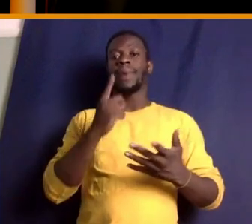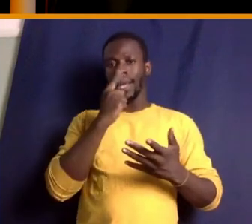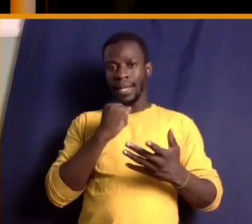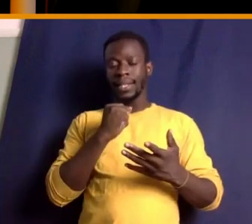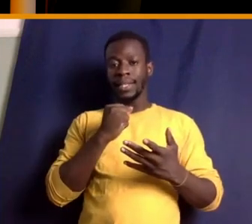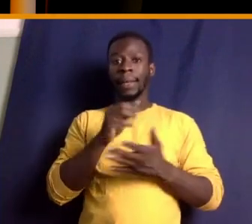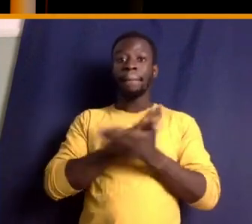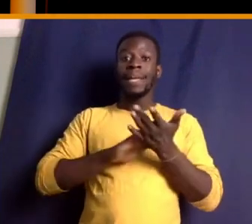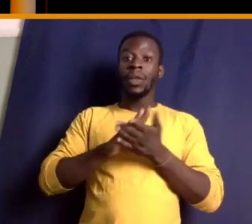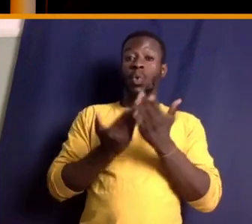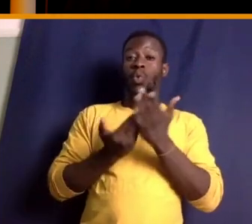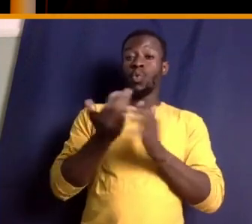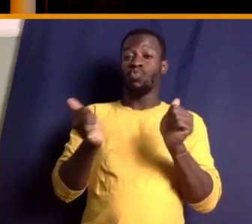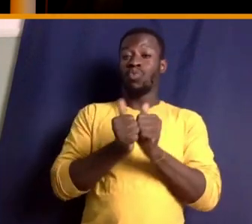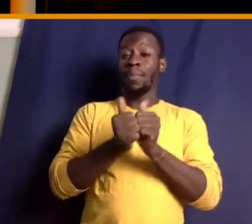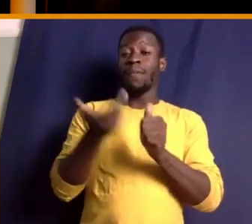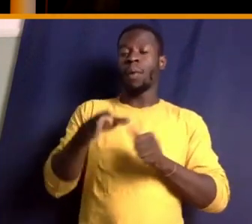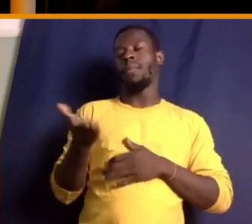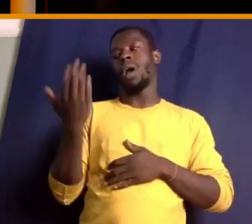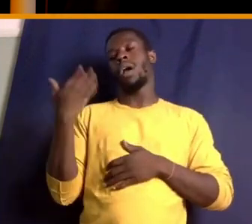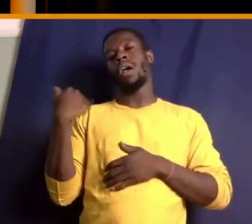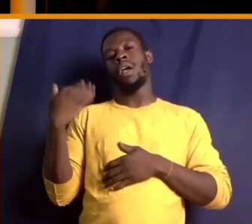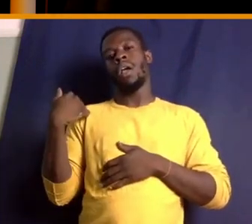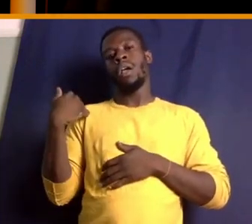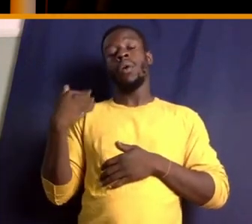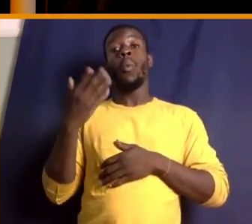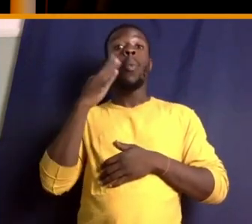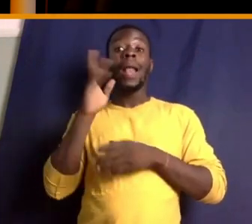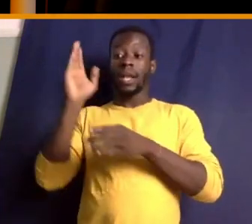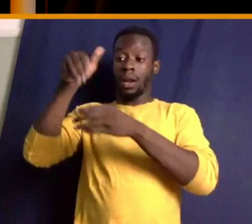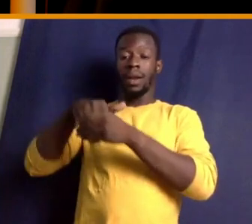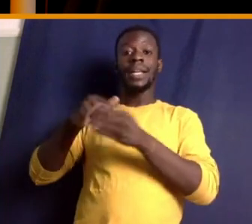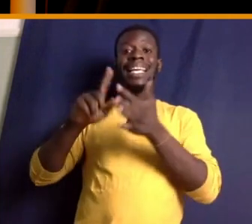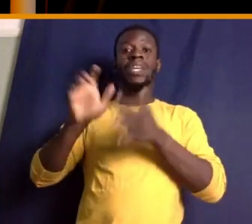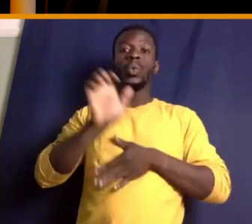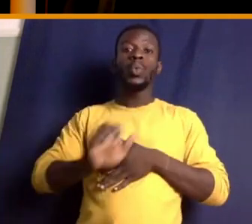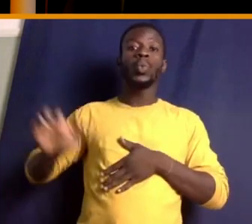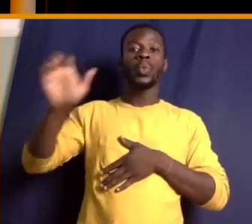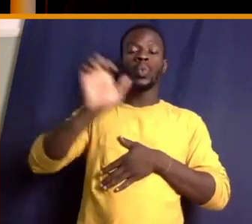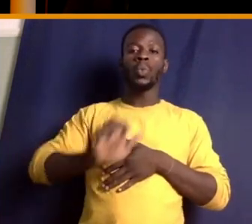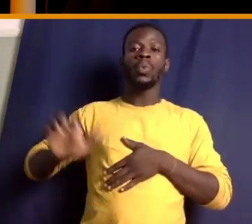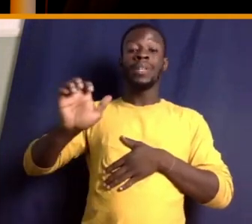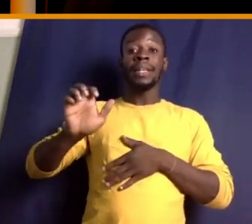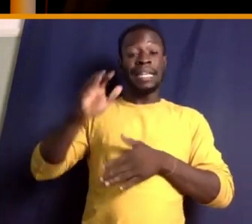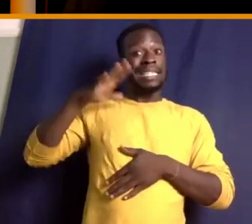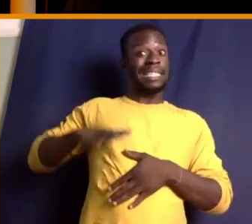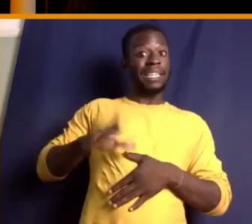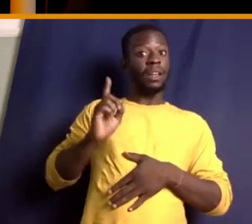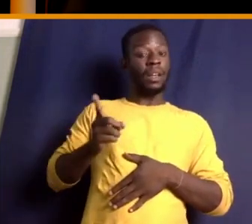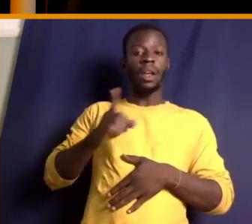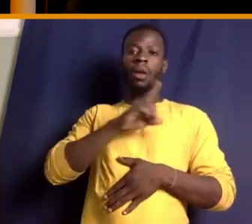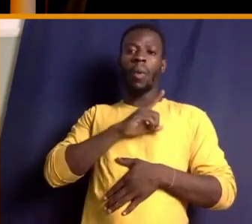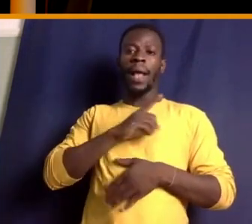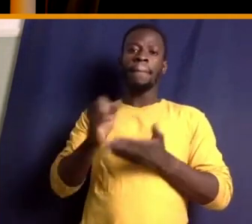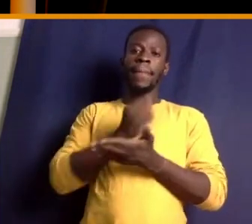rollover agreements, continuing the terms of trade that we had when we were members of the European Union. These have been necessary in order to maintain our existing